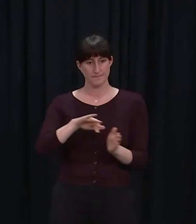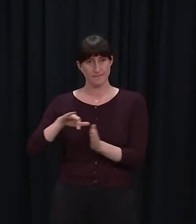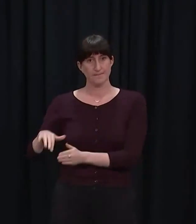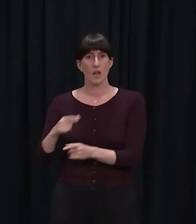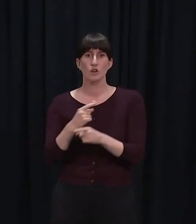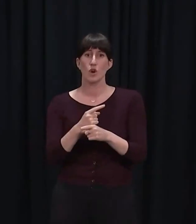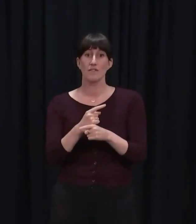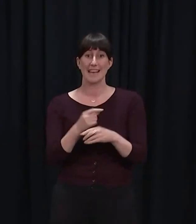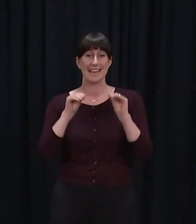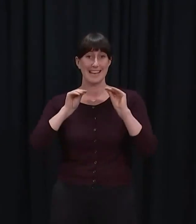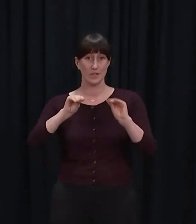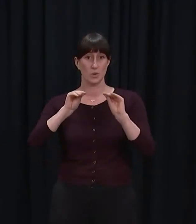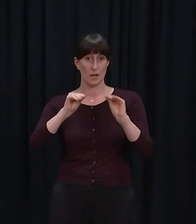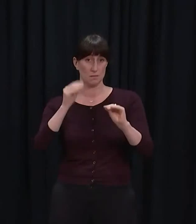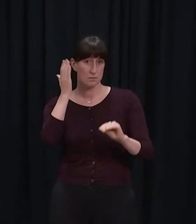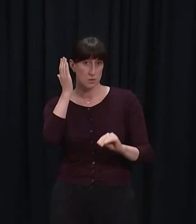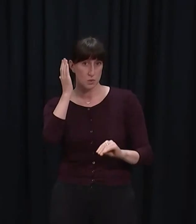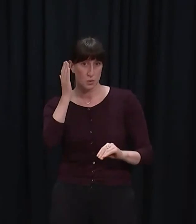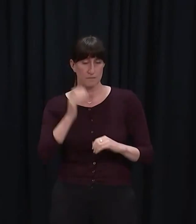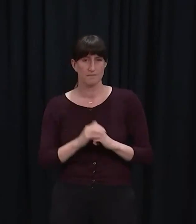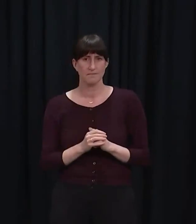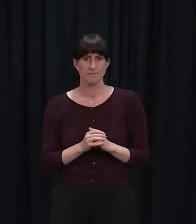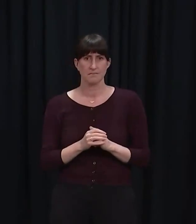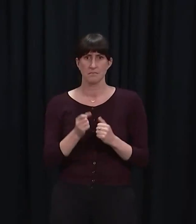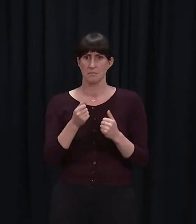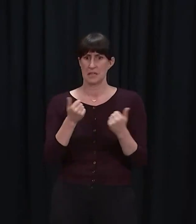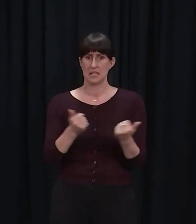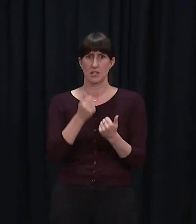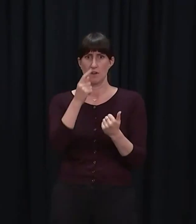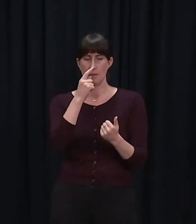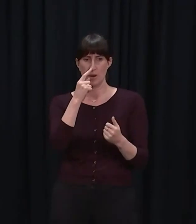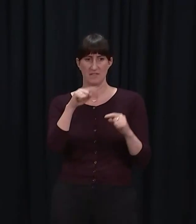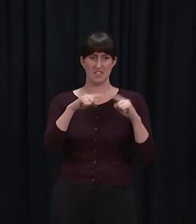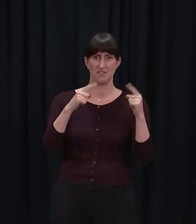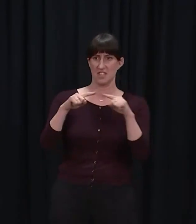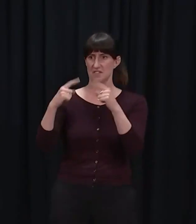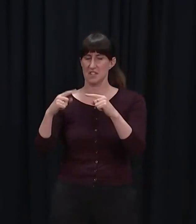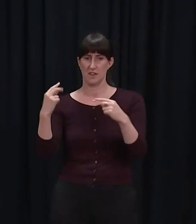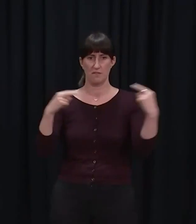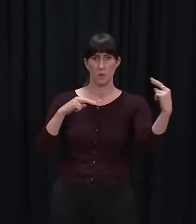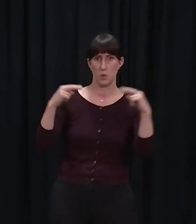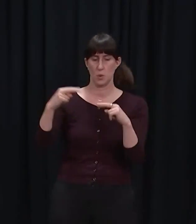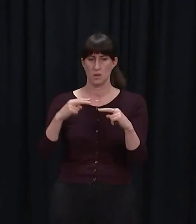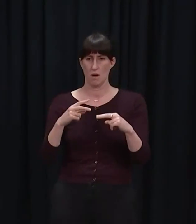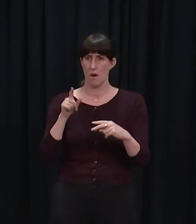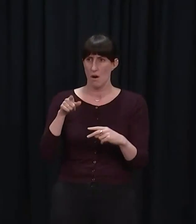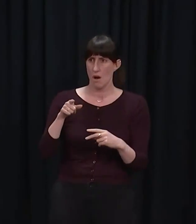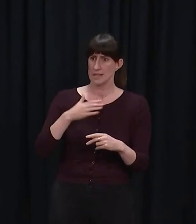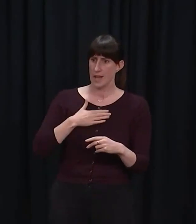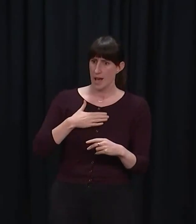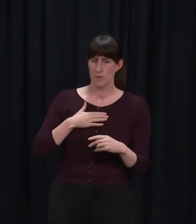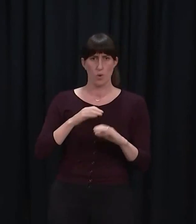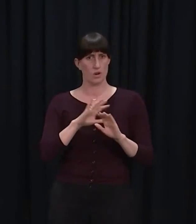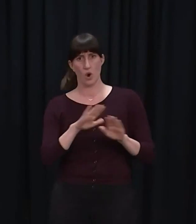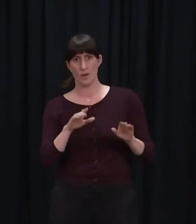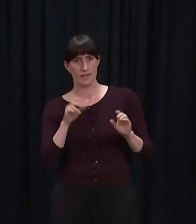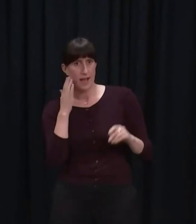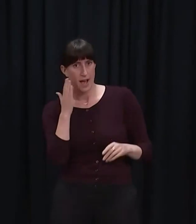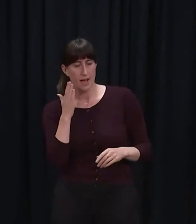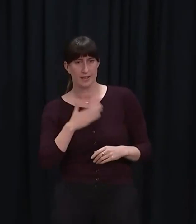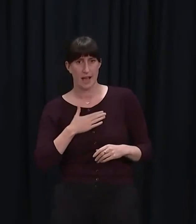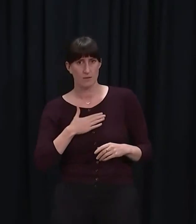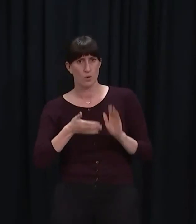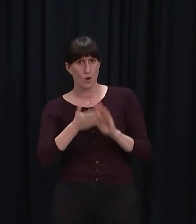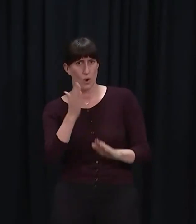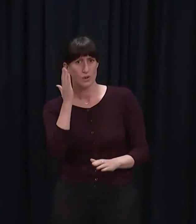education. Clearly there are a lot of views about whether our kids should be back at school or not, whether it's safe for them to be there. And I do want to say that these are some